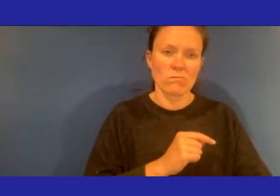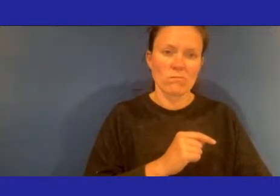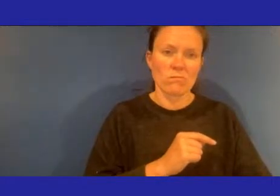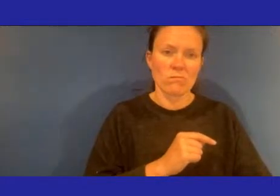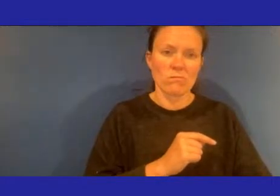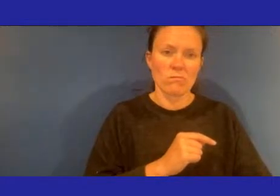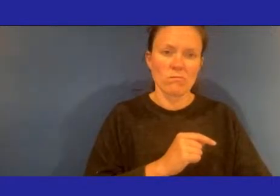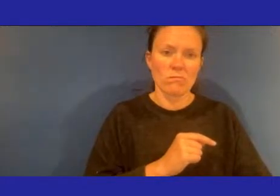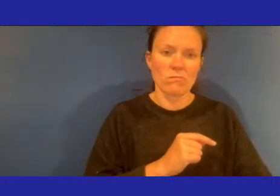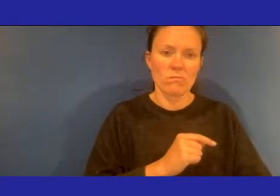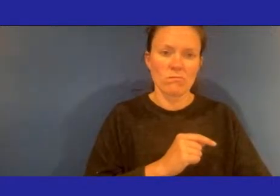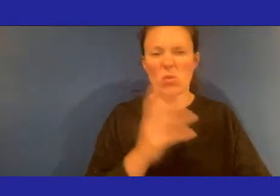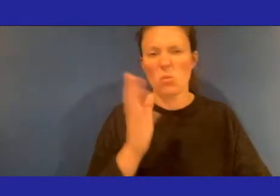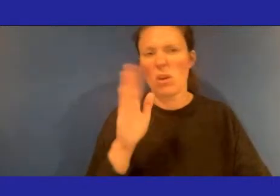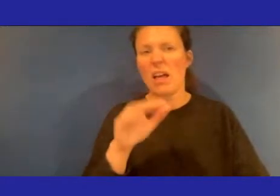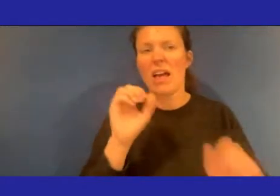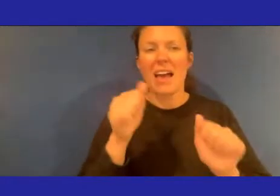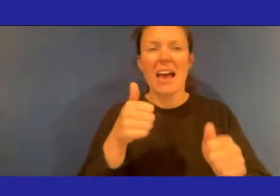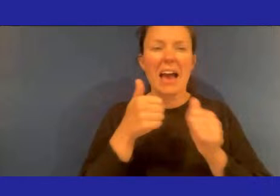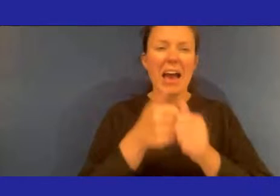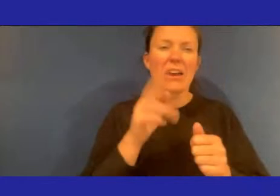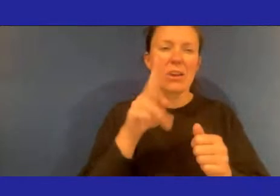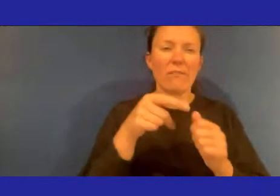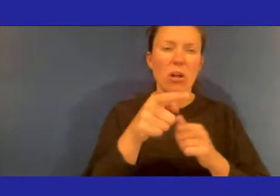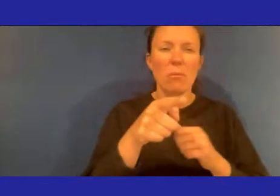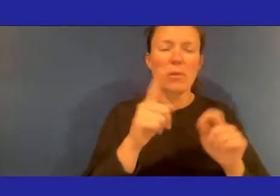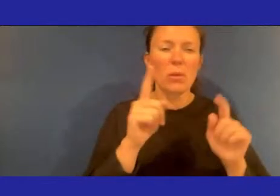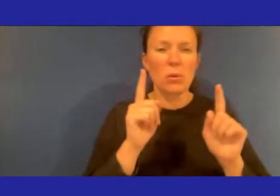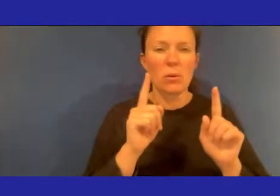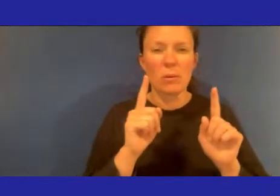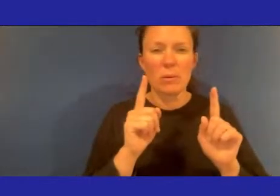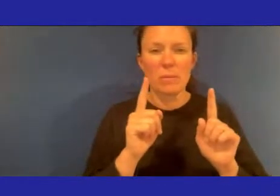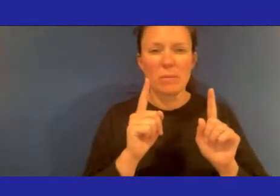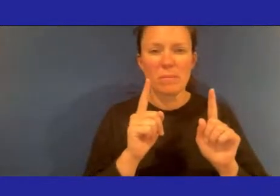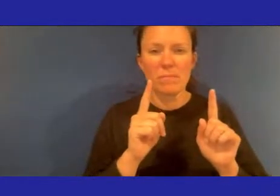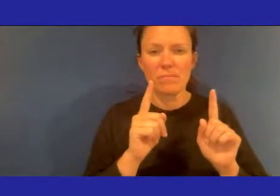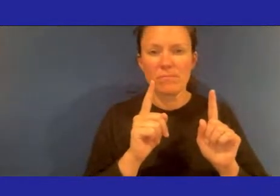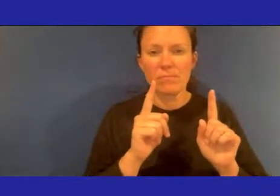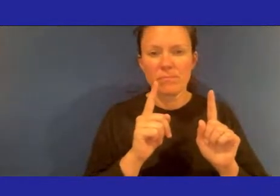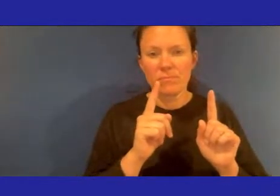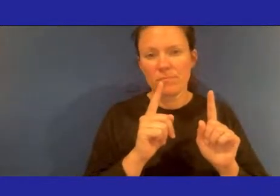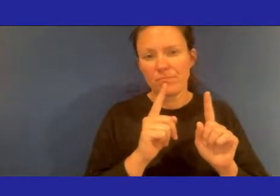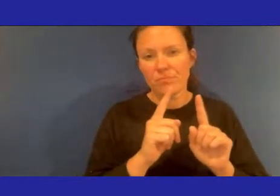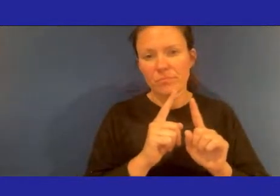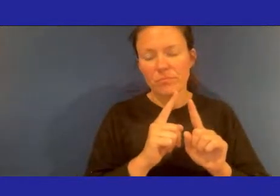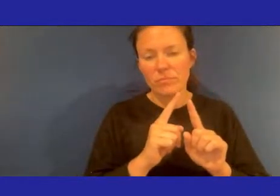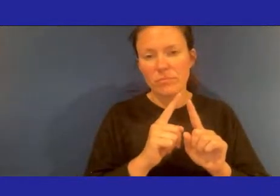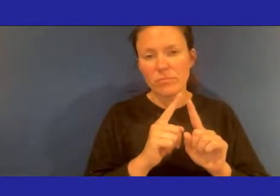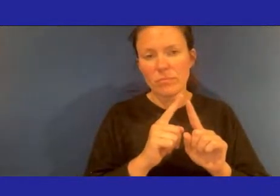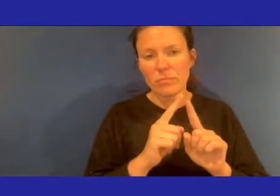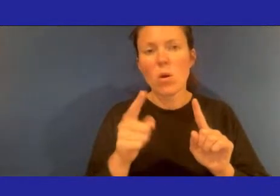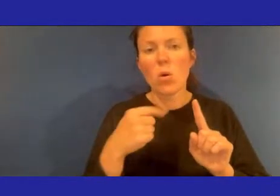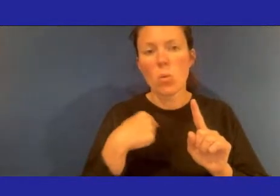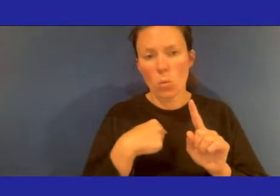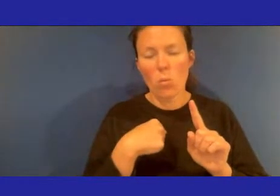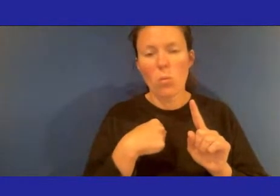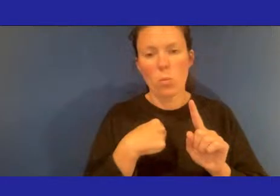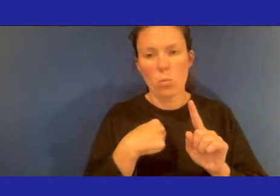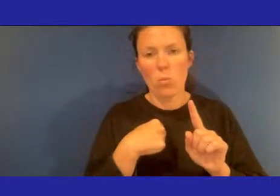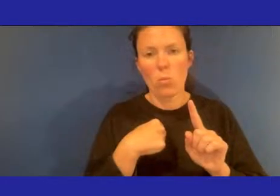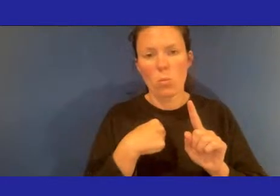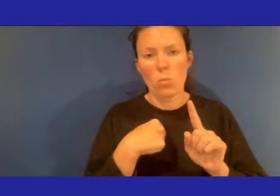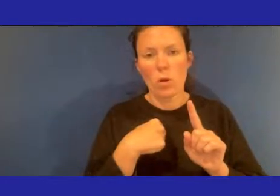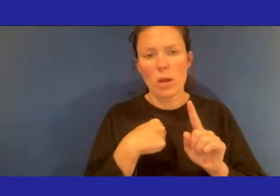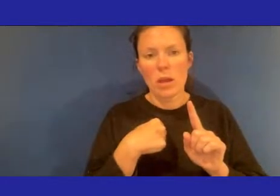I can also follow up with you, but we do, in our aggregate reporting, we do combine something else and chose not